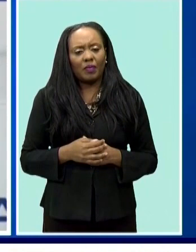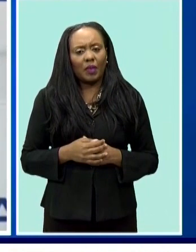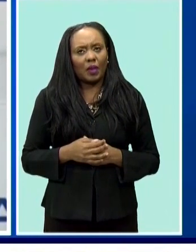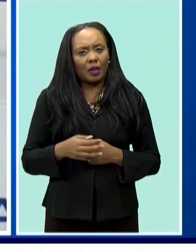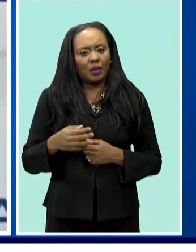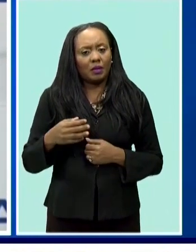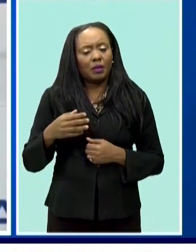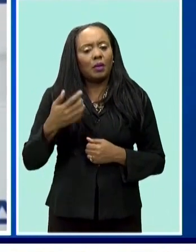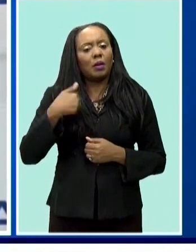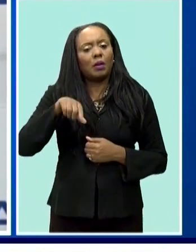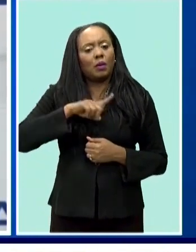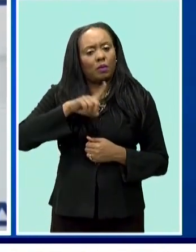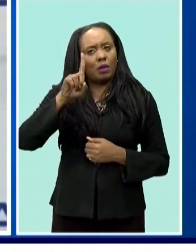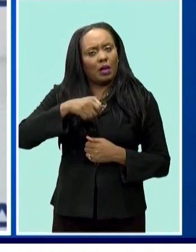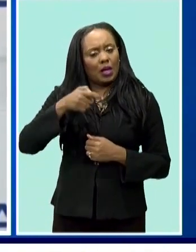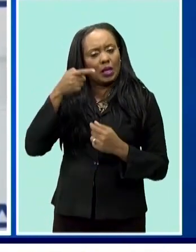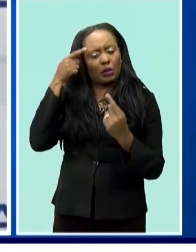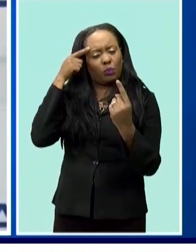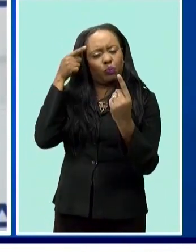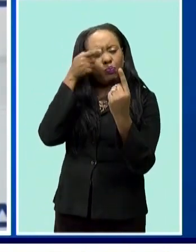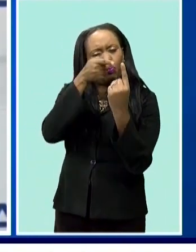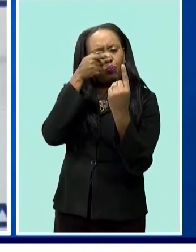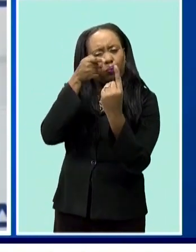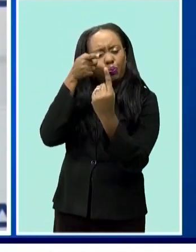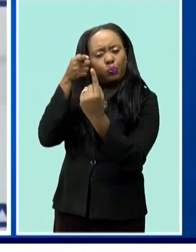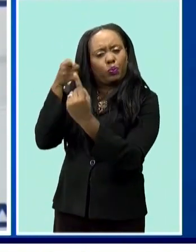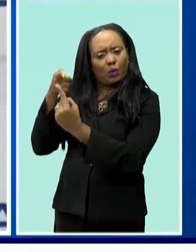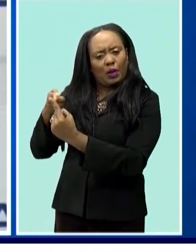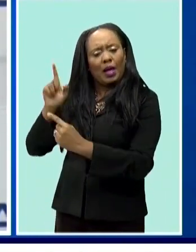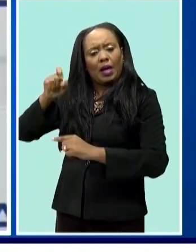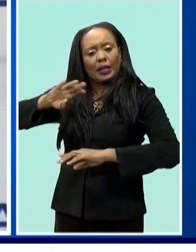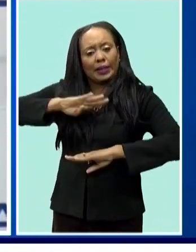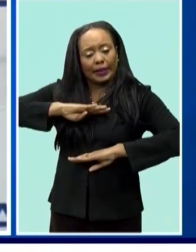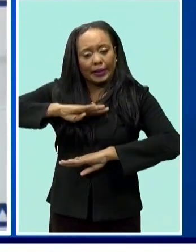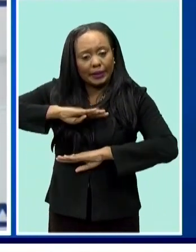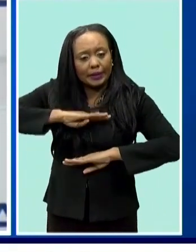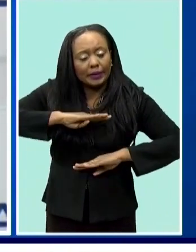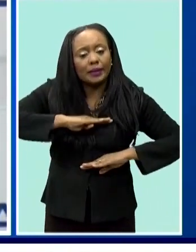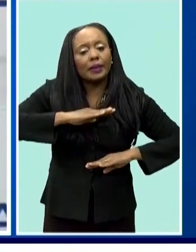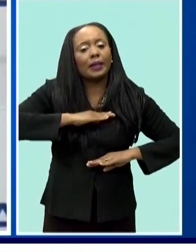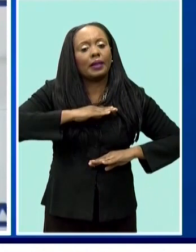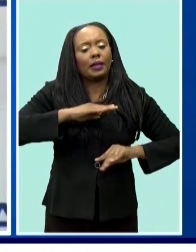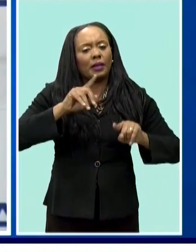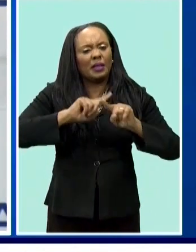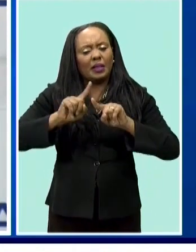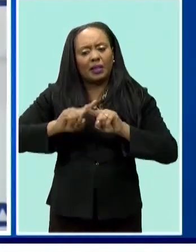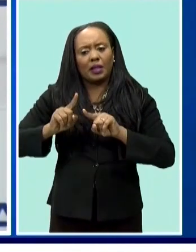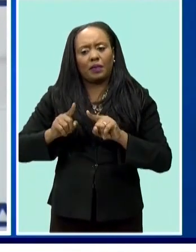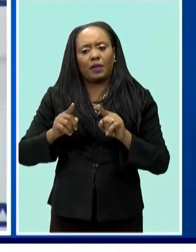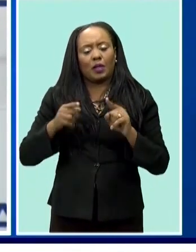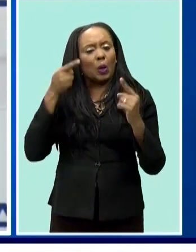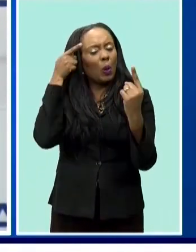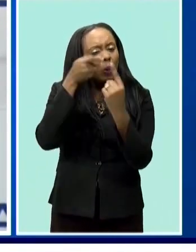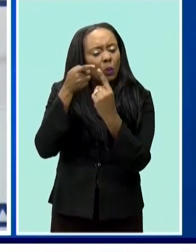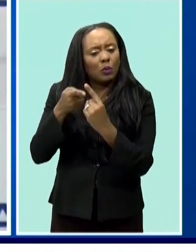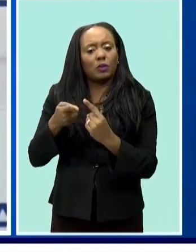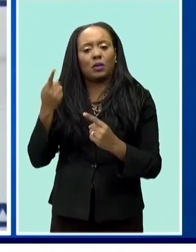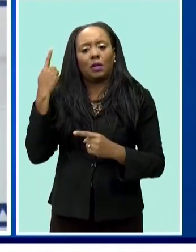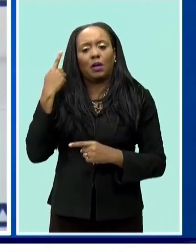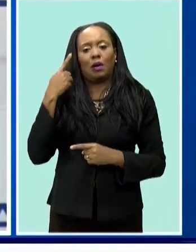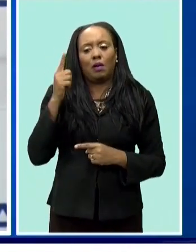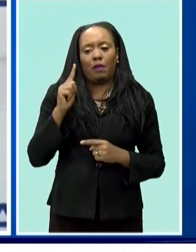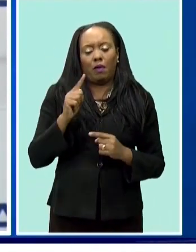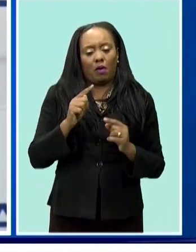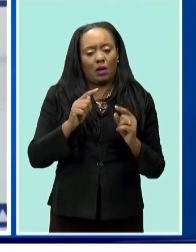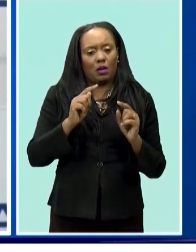we had to meet, targets related to our net international reserves, the net domestic assets of the central bank, the primary